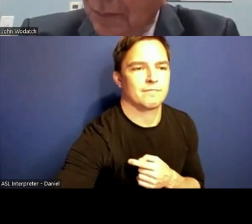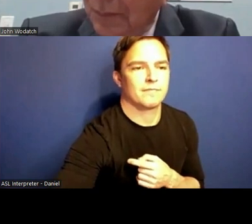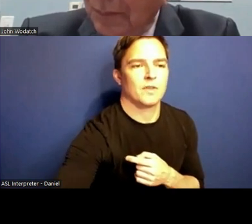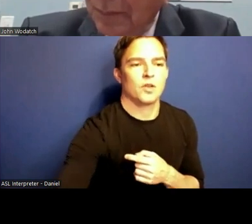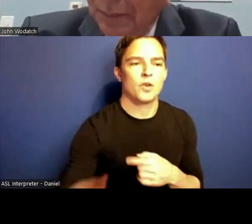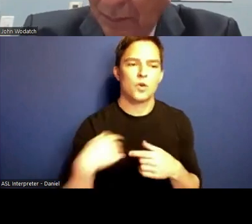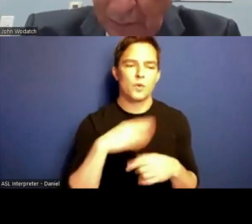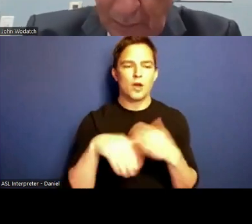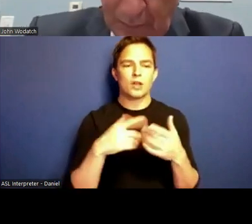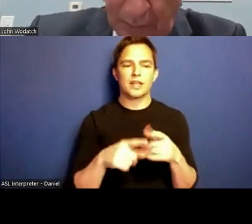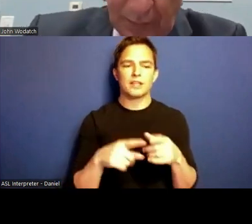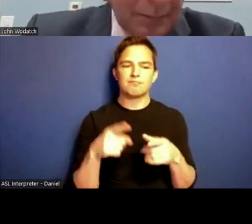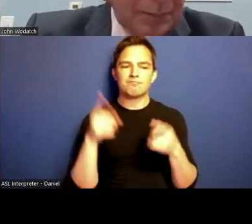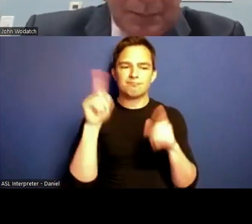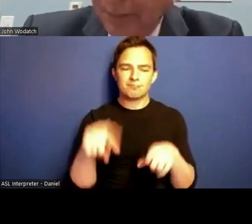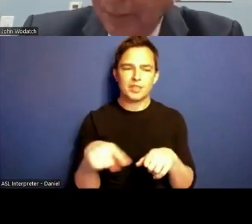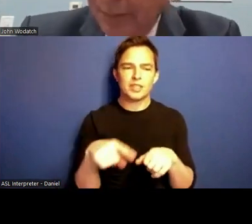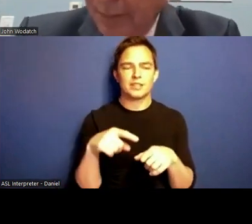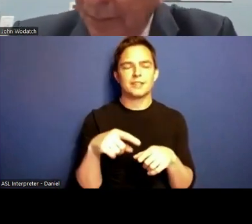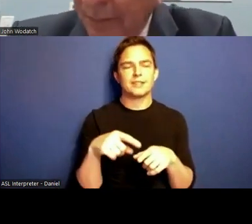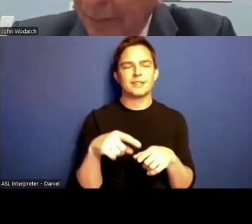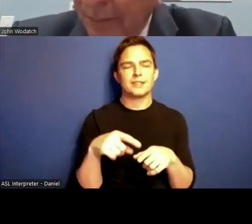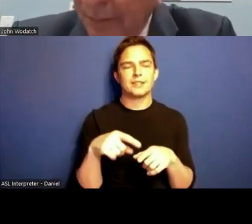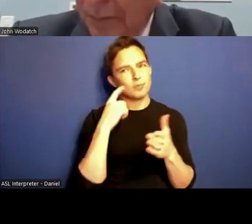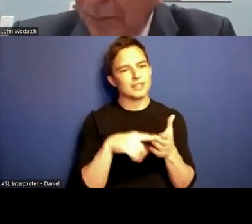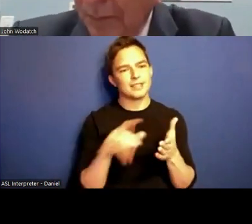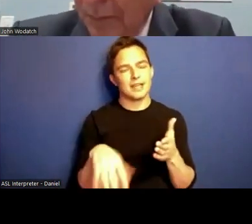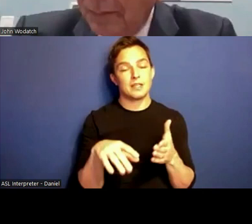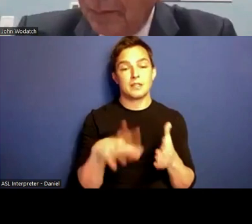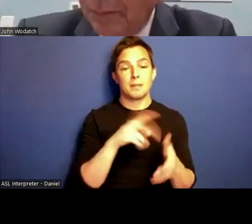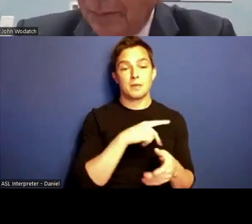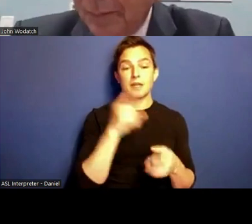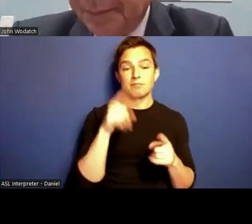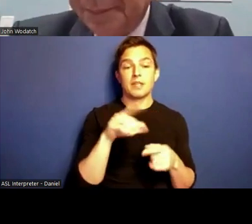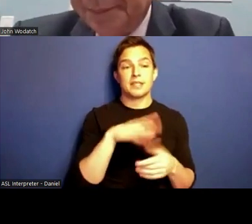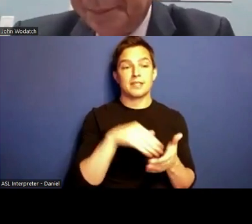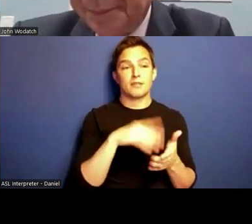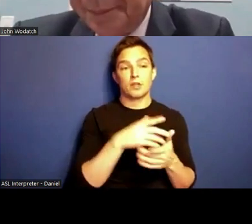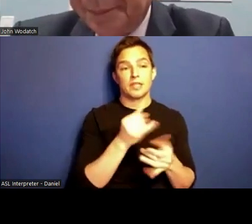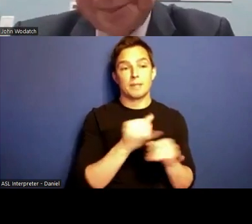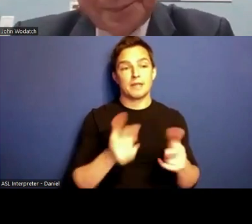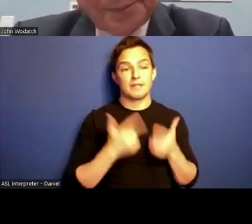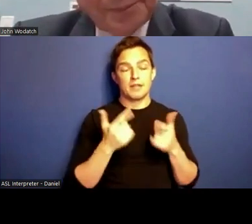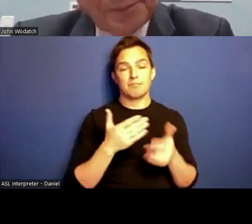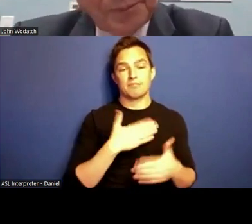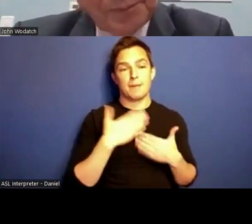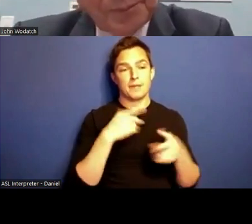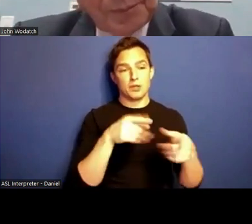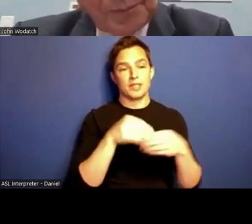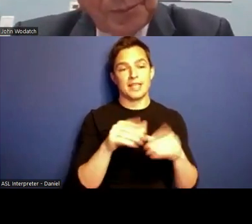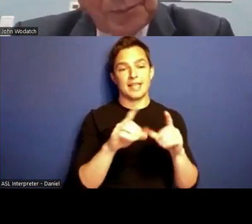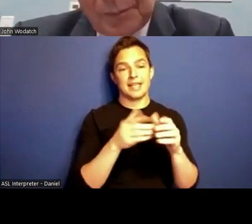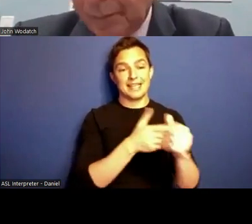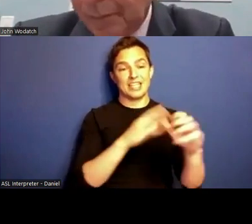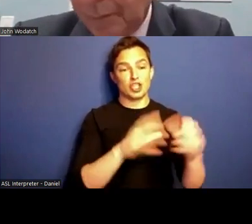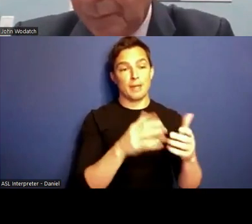all agree with. Personally, I think the Centers for Independent Living, and glad that you're in the leadership position you're in